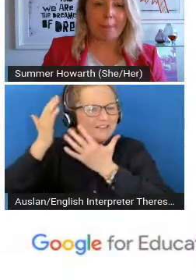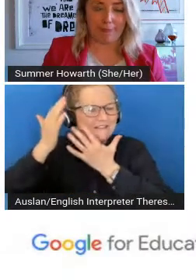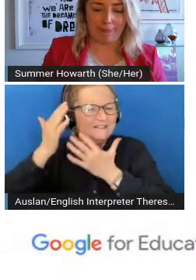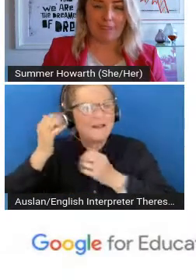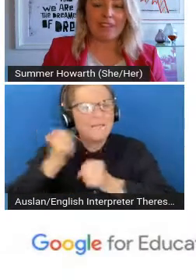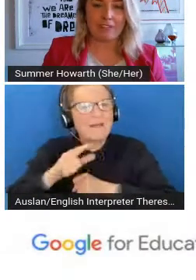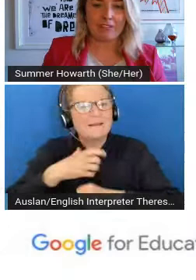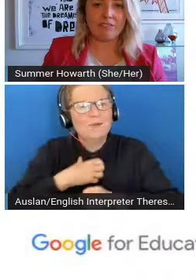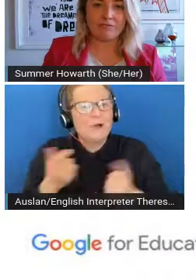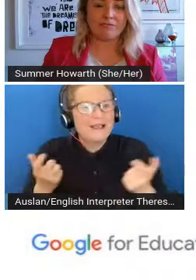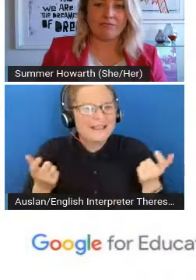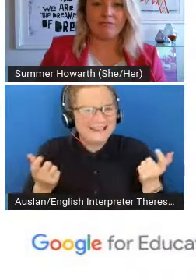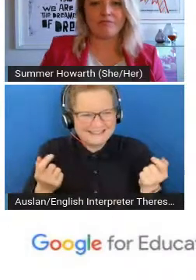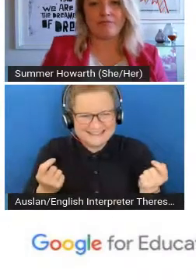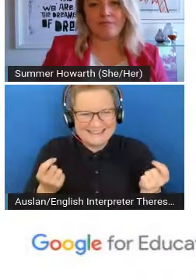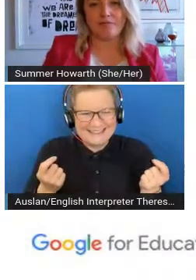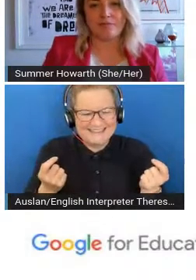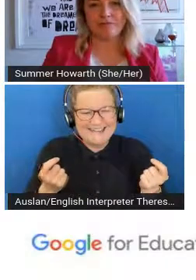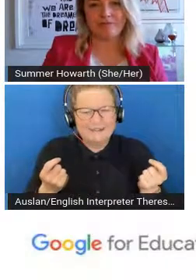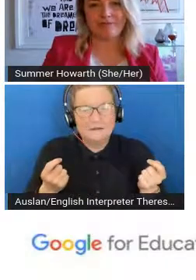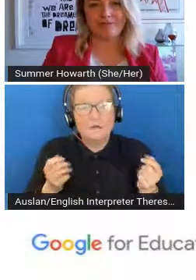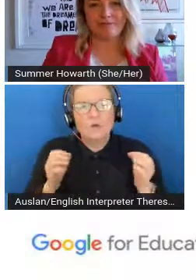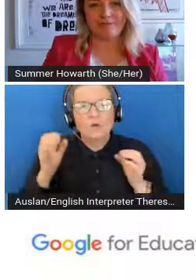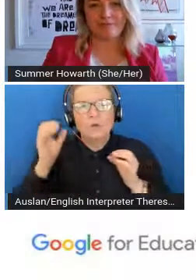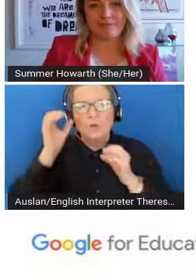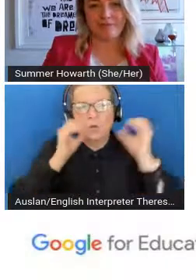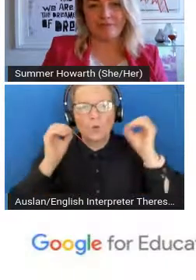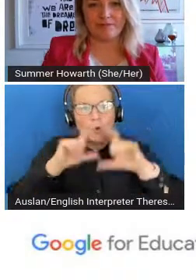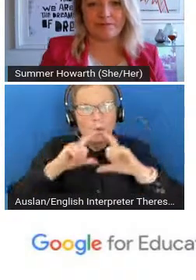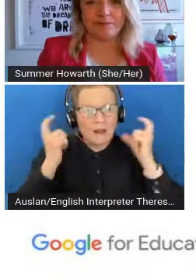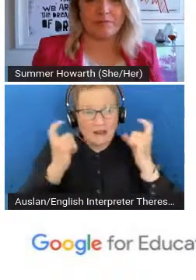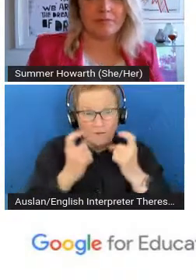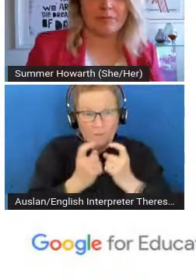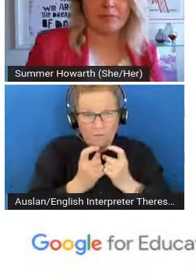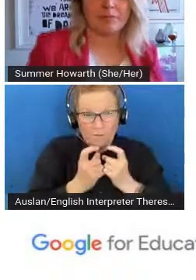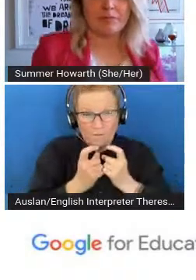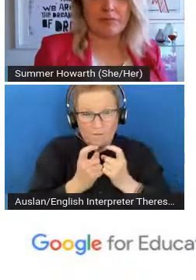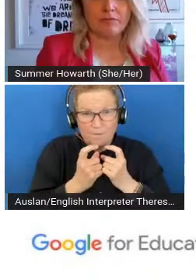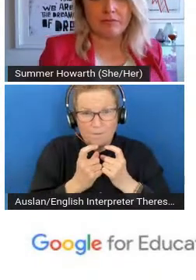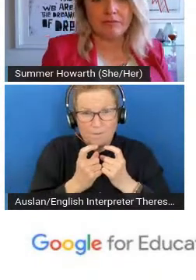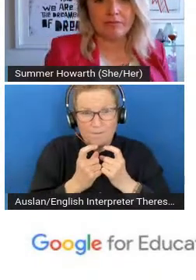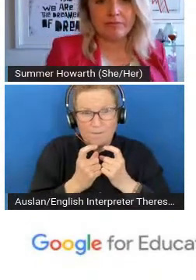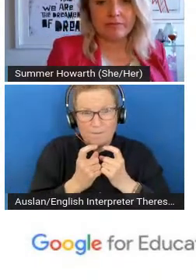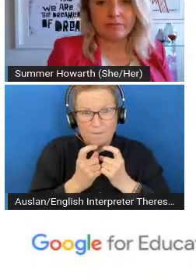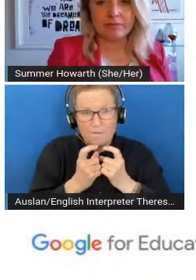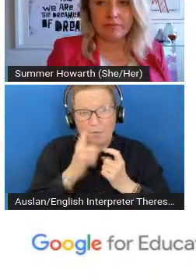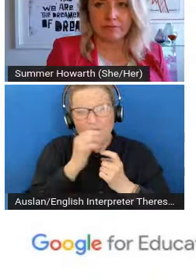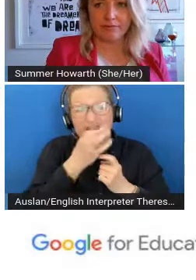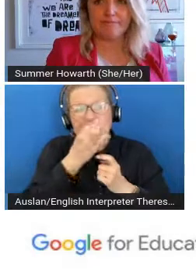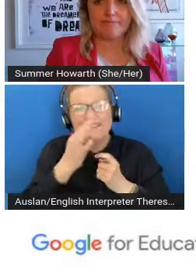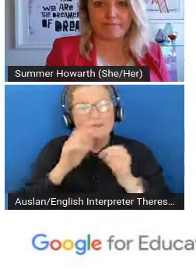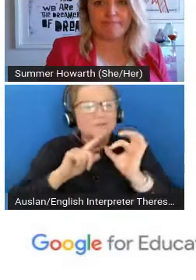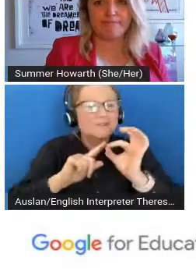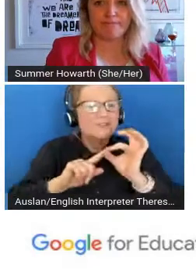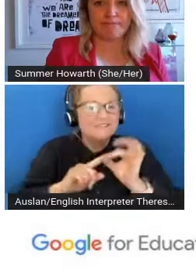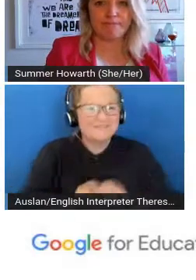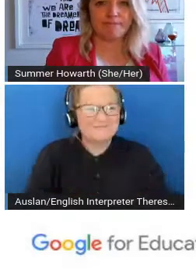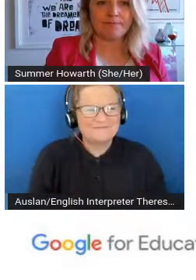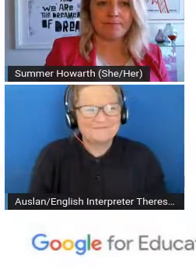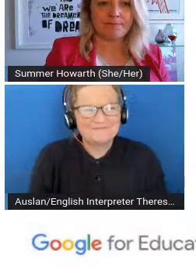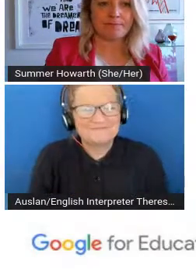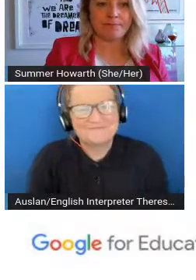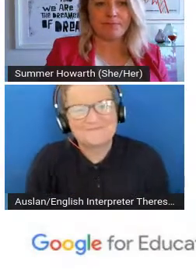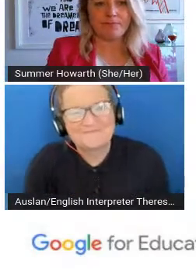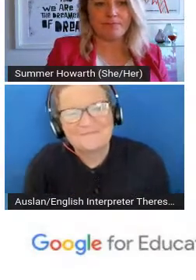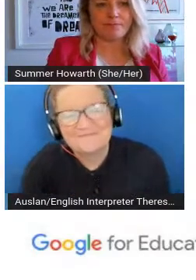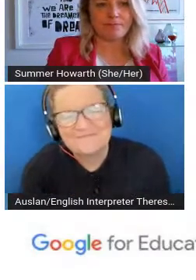when we do this. So in Google Classroom, if you go in here, you know, obviously you can just ask a question. And so the